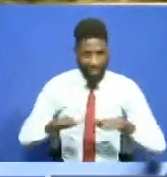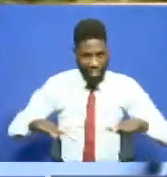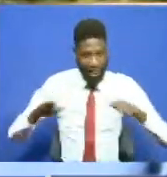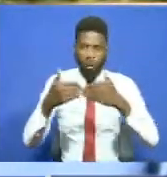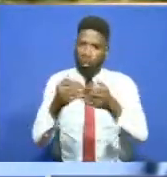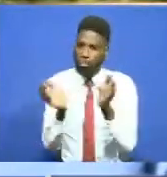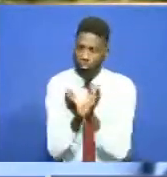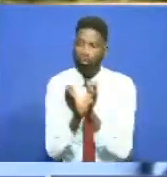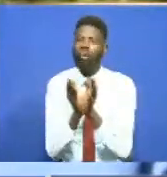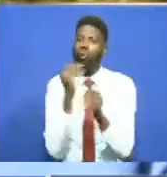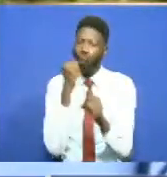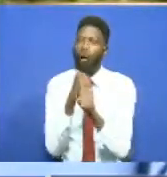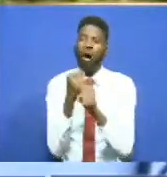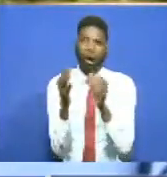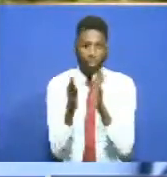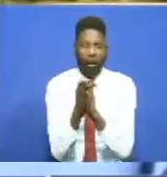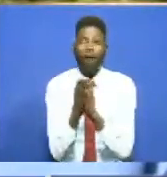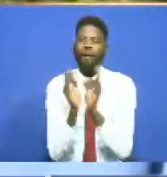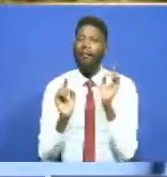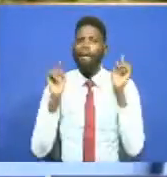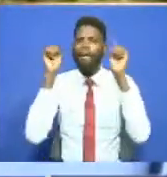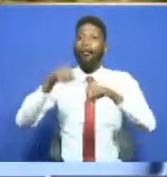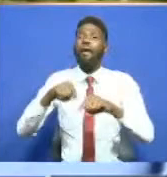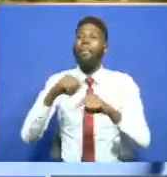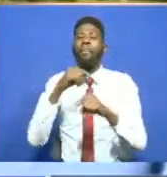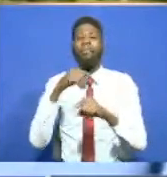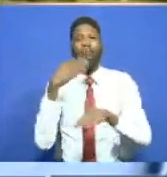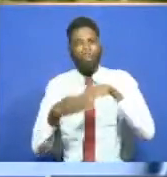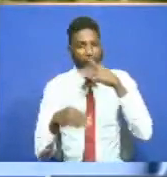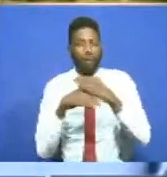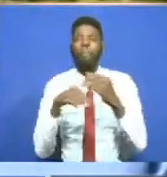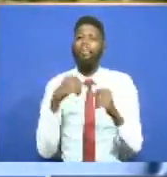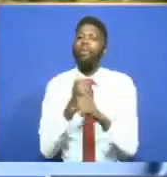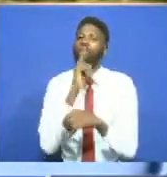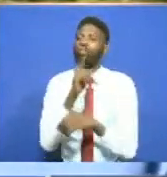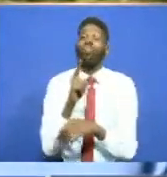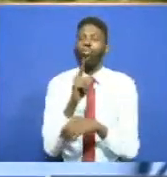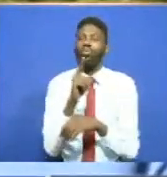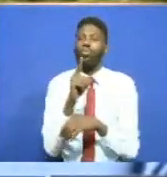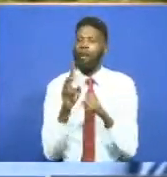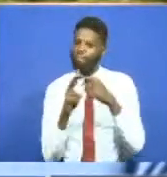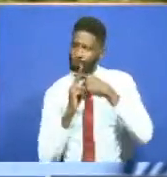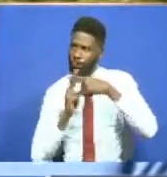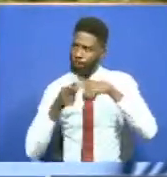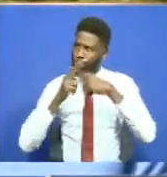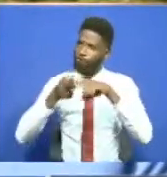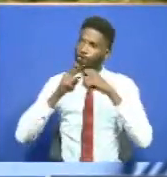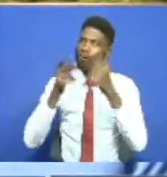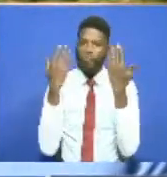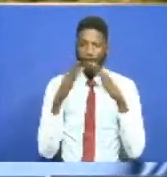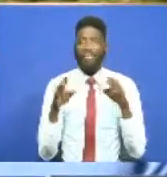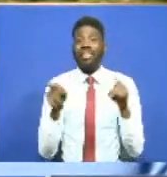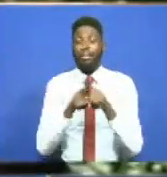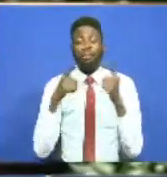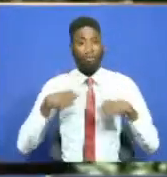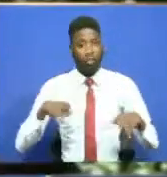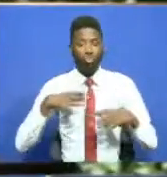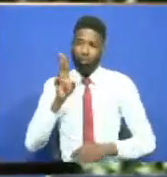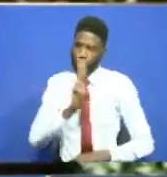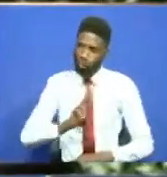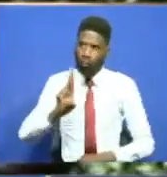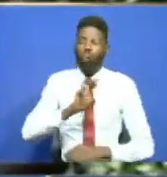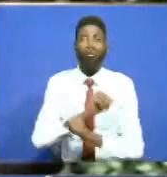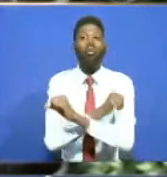community. Tukakuja na tukahakikisha hiyo daraja tumeifanya ukarabati. Na watu wanaweza kuitumia bila uoga.